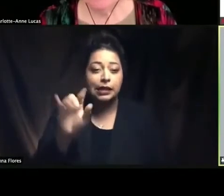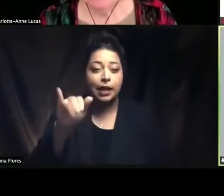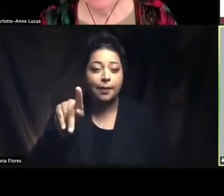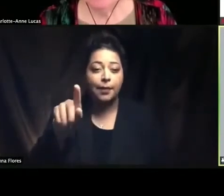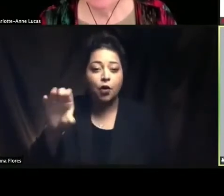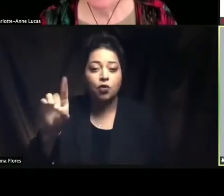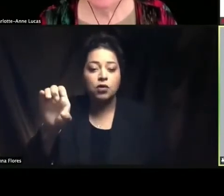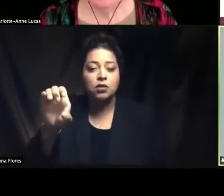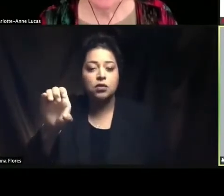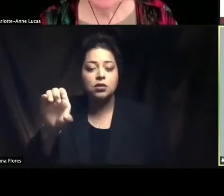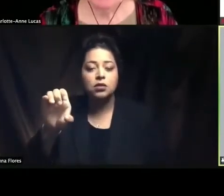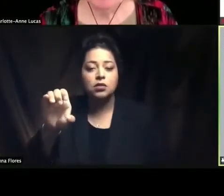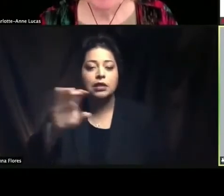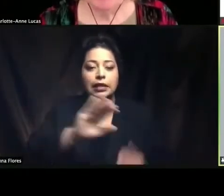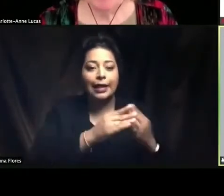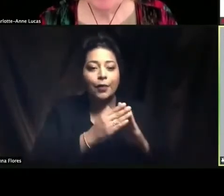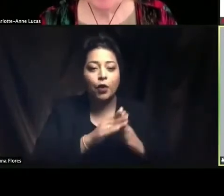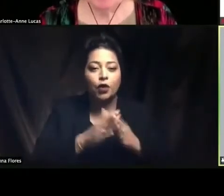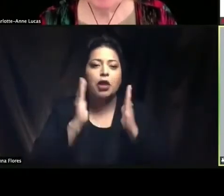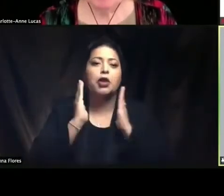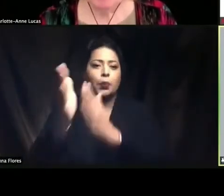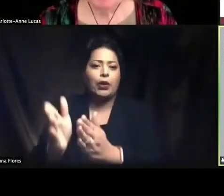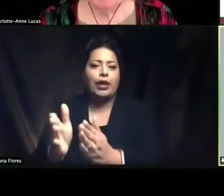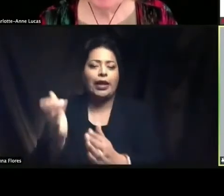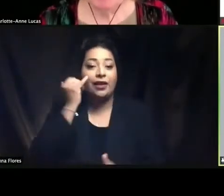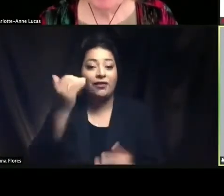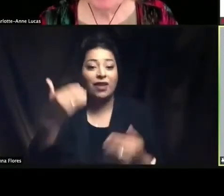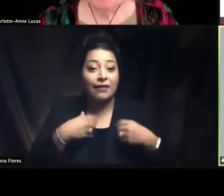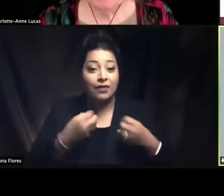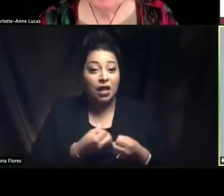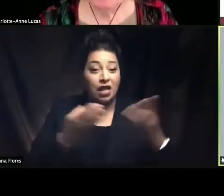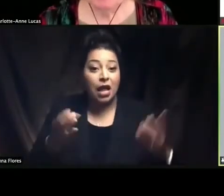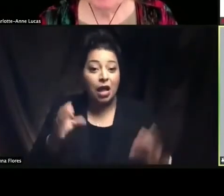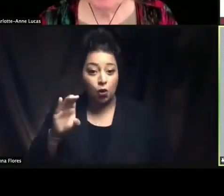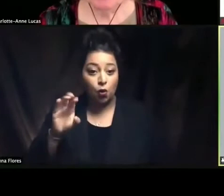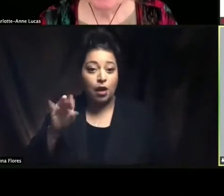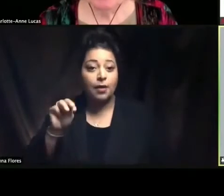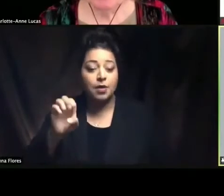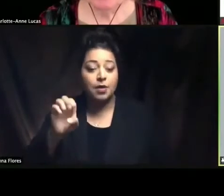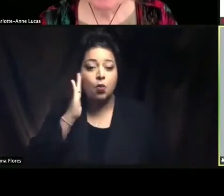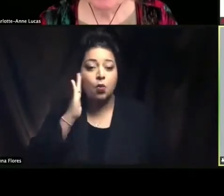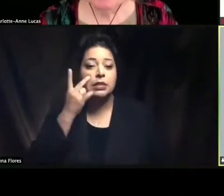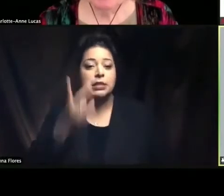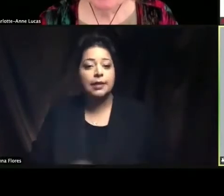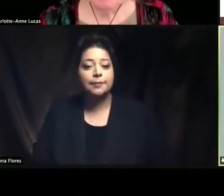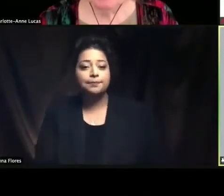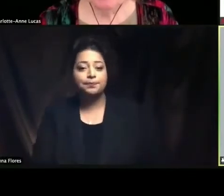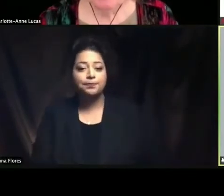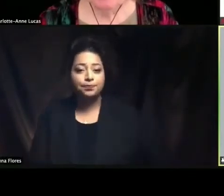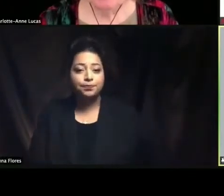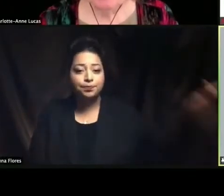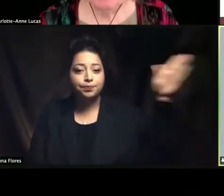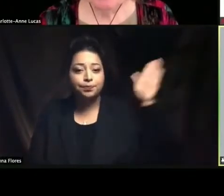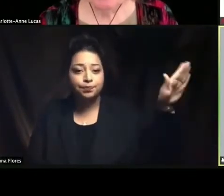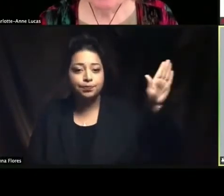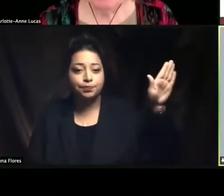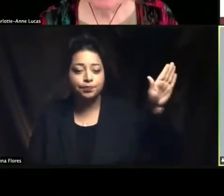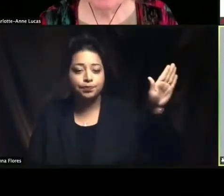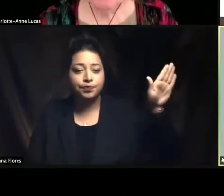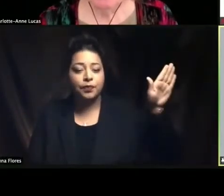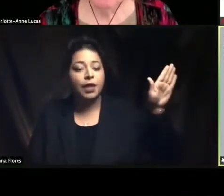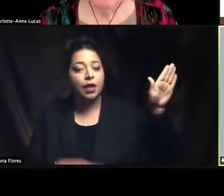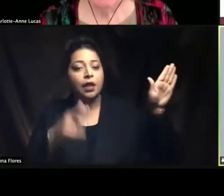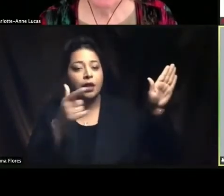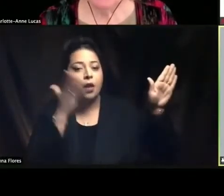street, if there's a hot spot of crime, you're going to see it on the hot spot. So part of that community